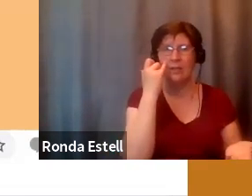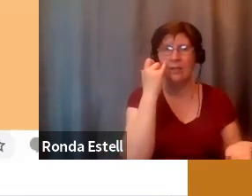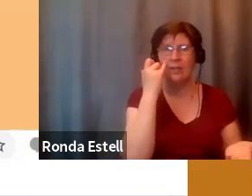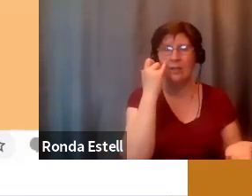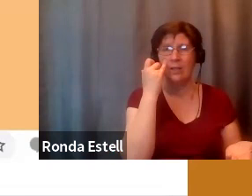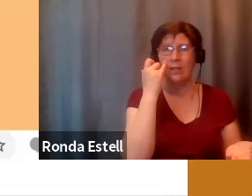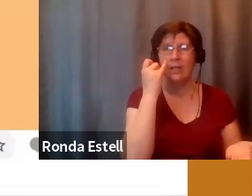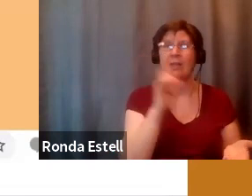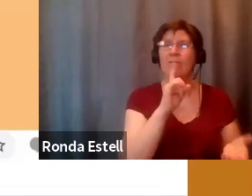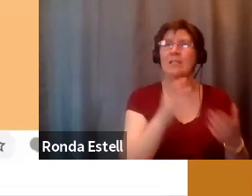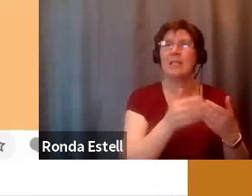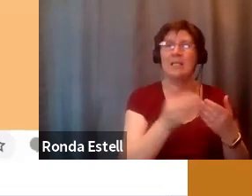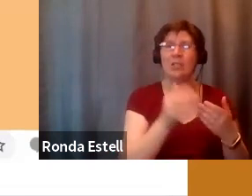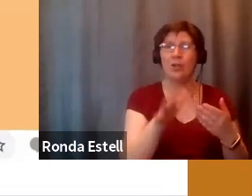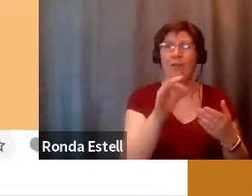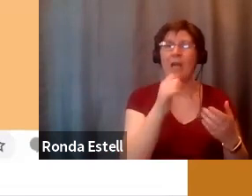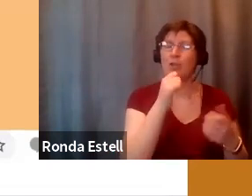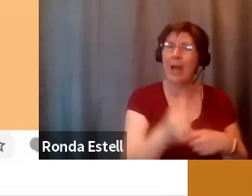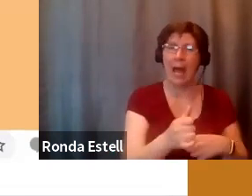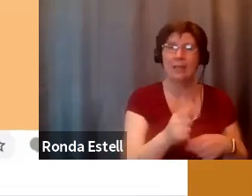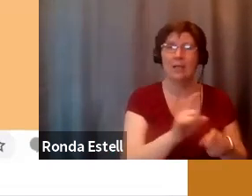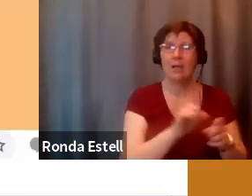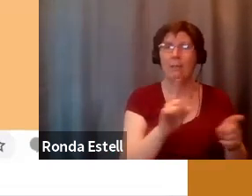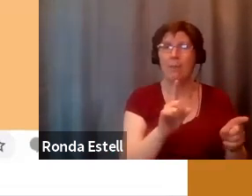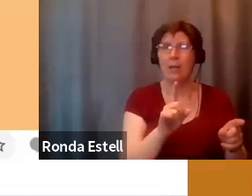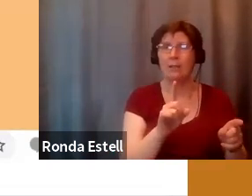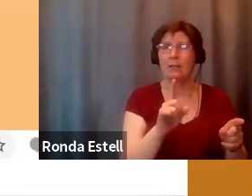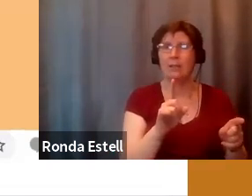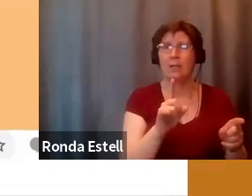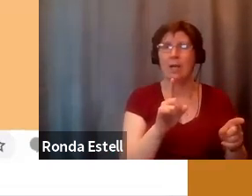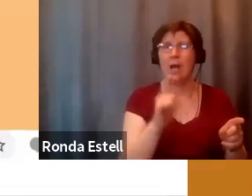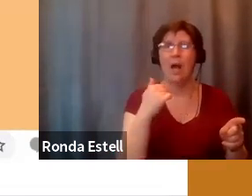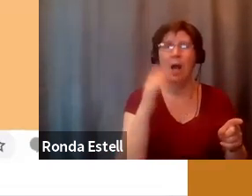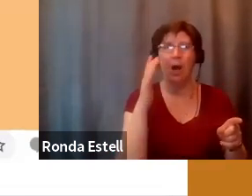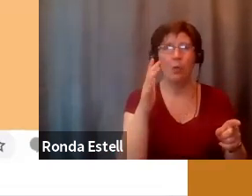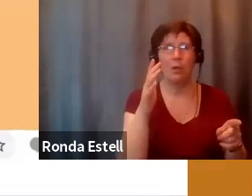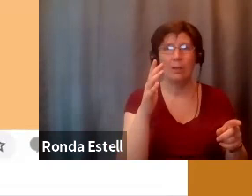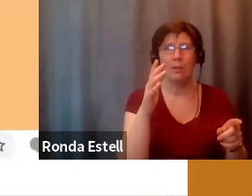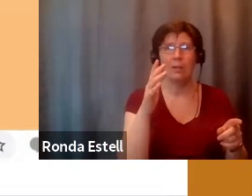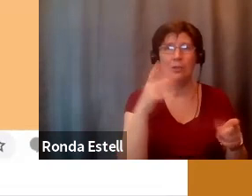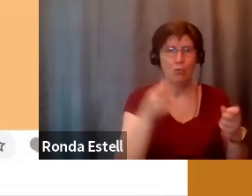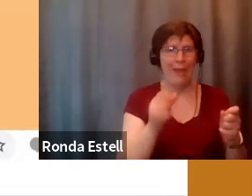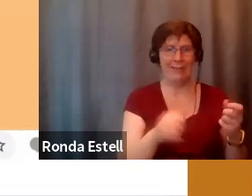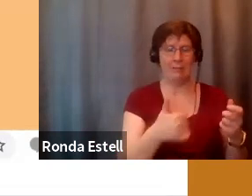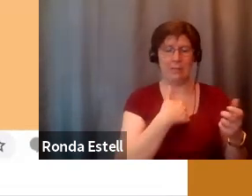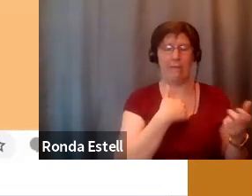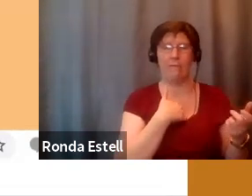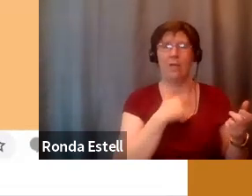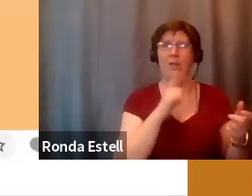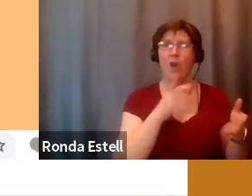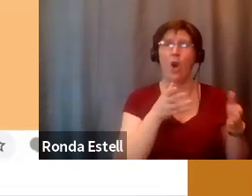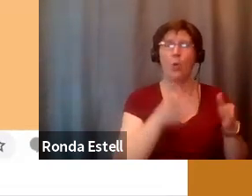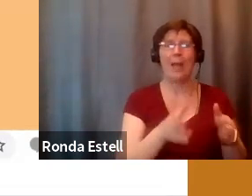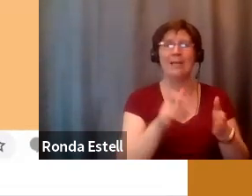it's easy to find or not, but I'll take a wing at this. There are ways